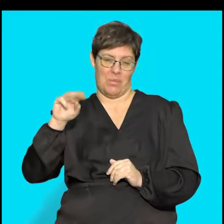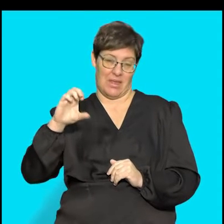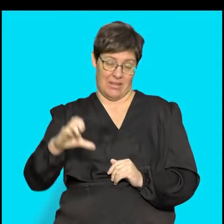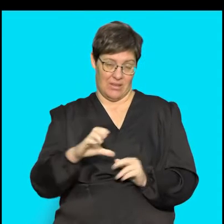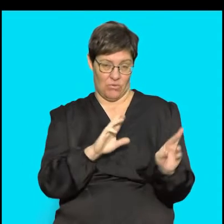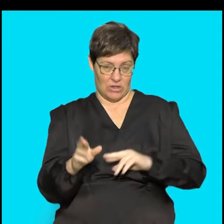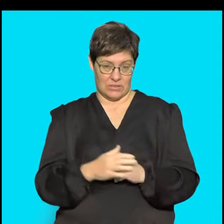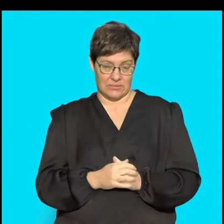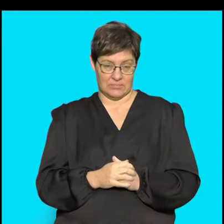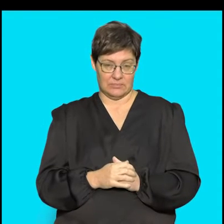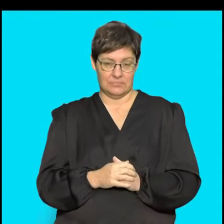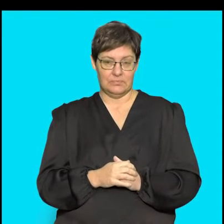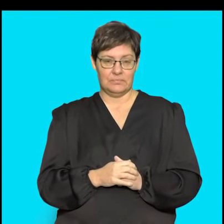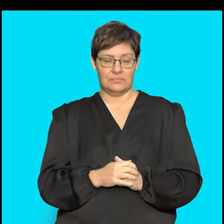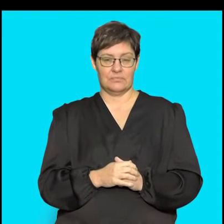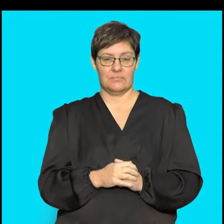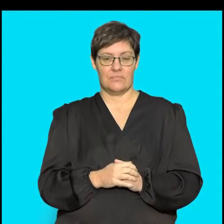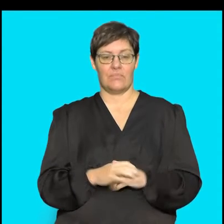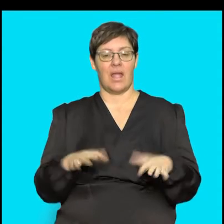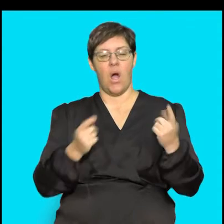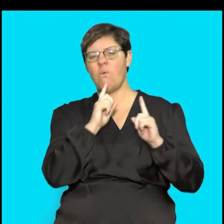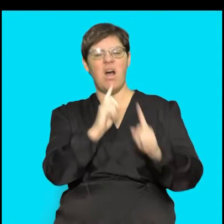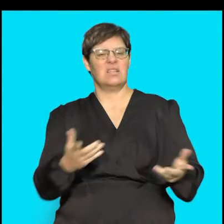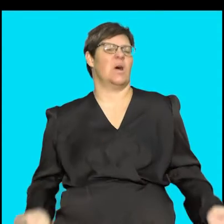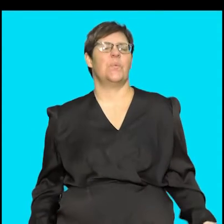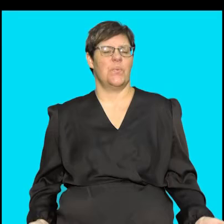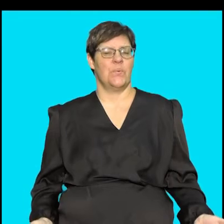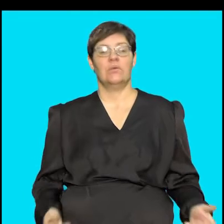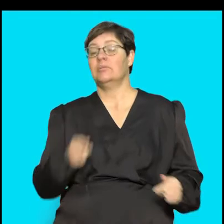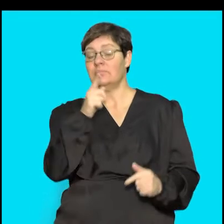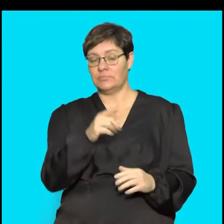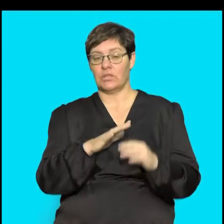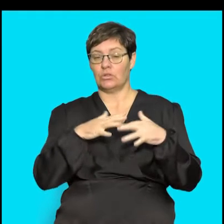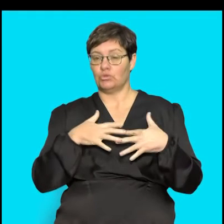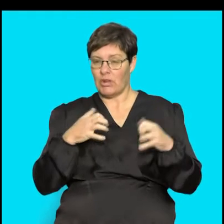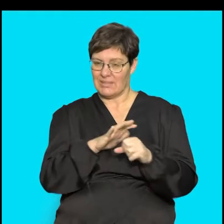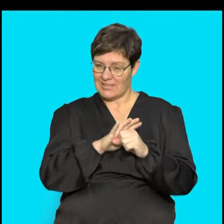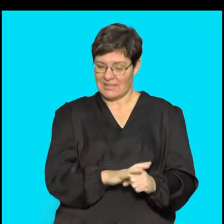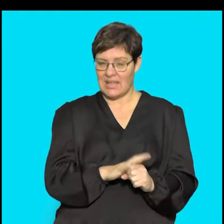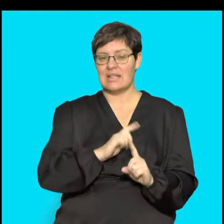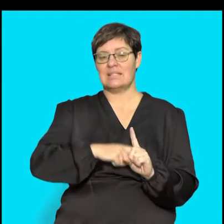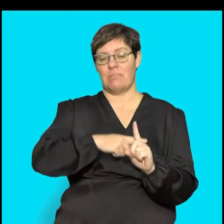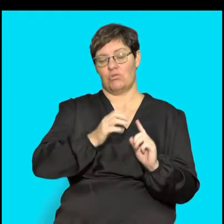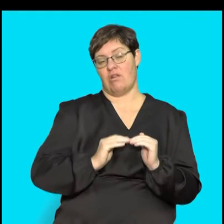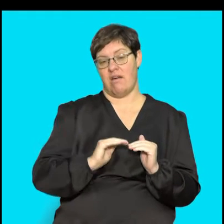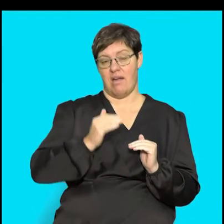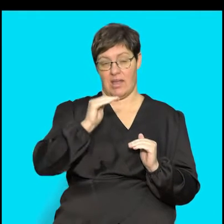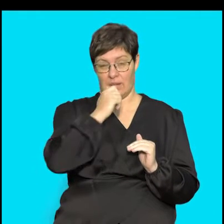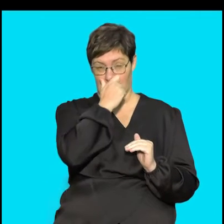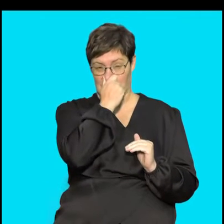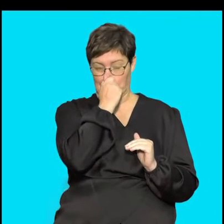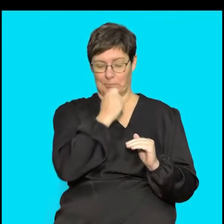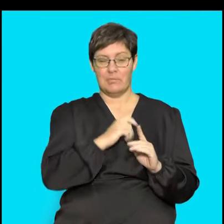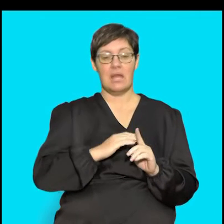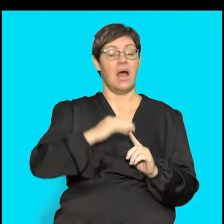reaction. So how will we answer it? The stress is an increase in temperature. What